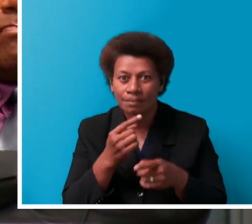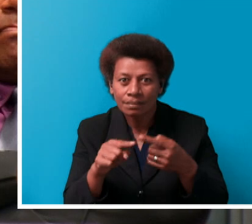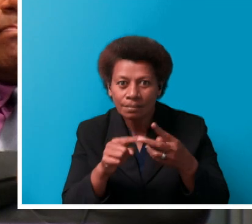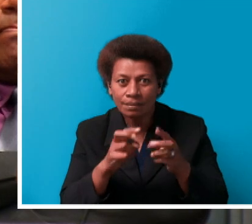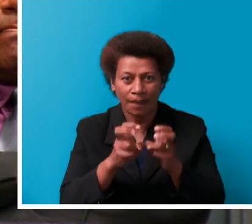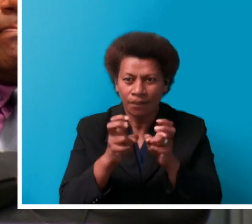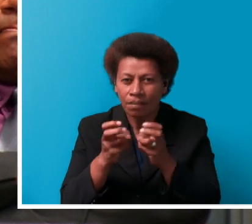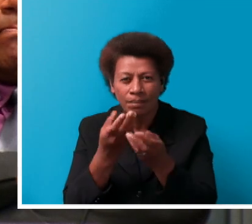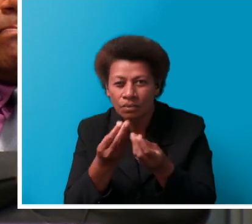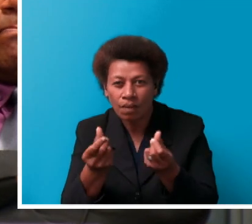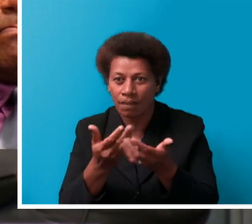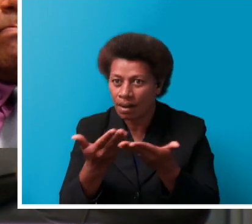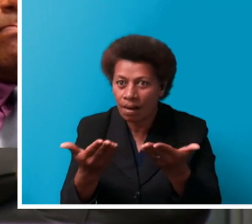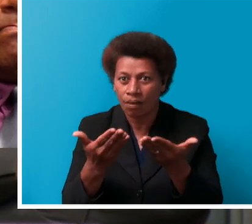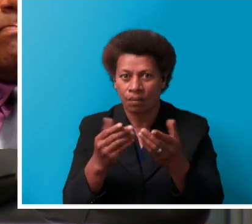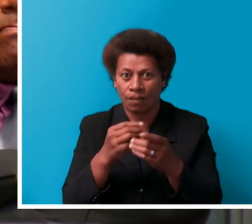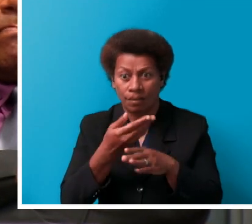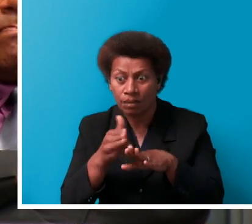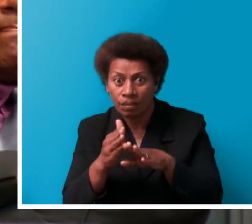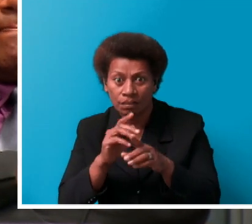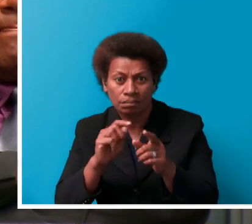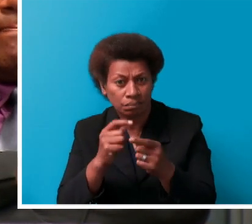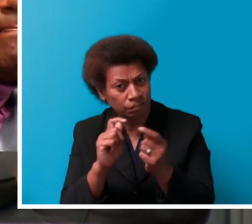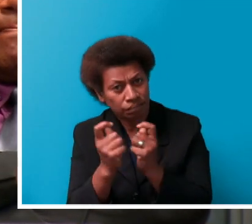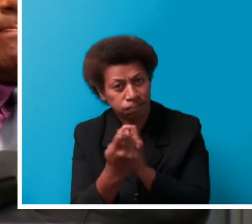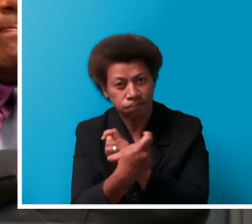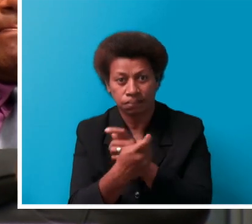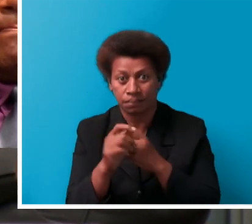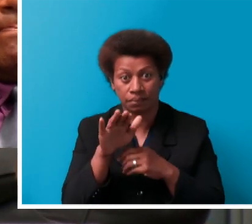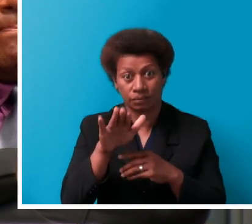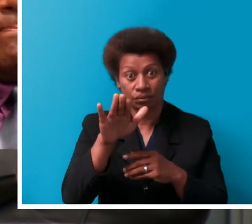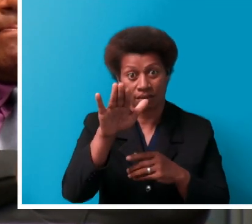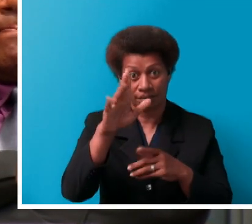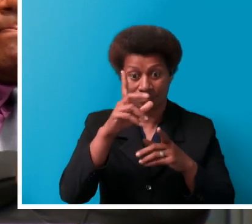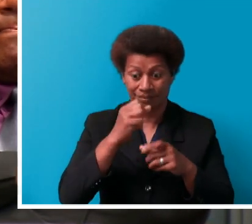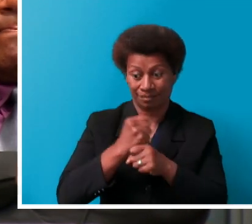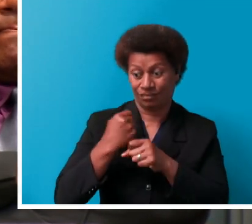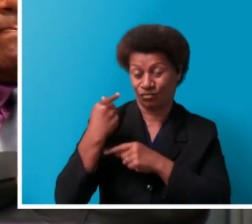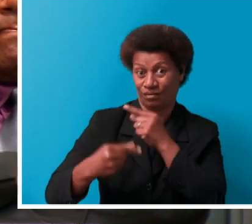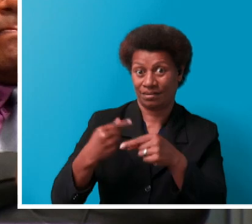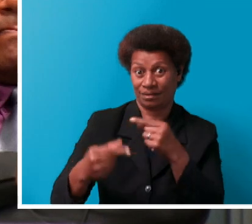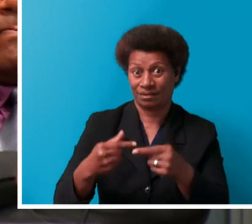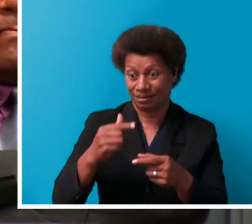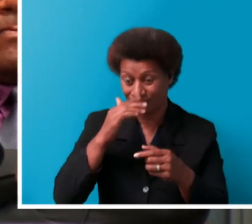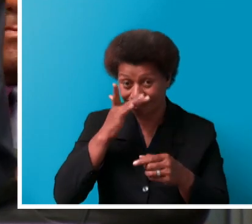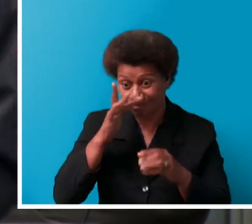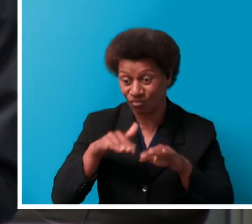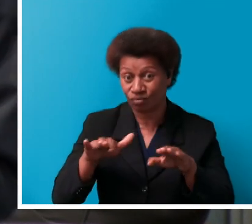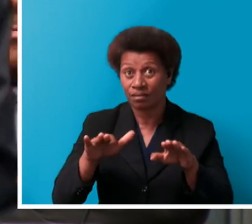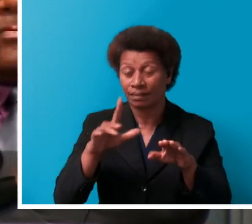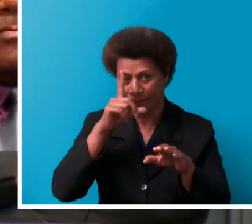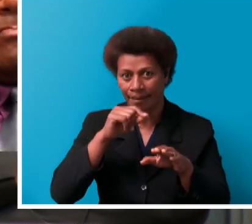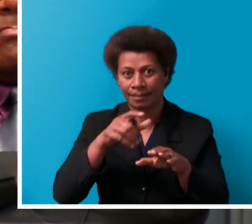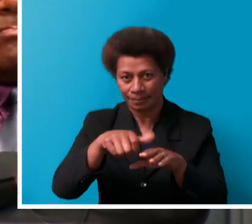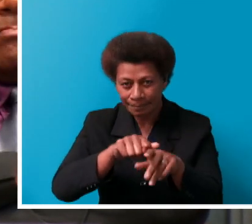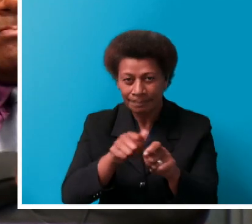innovation, we ensure that future generations are equipped to meet the challenges of tomorrow